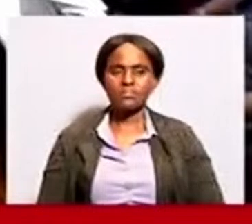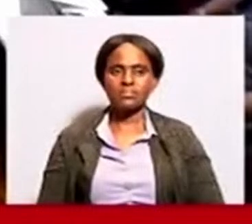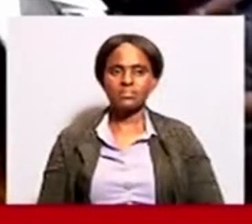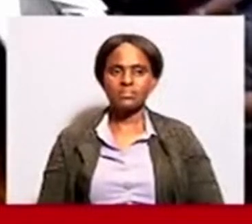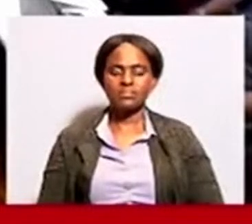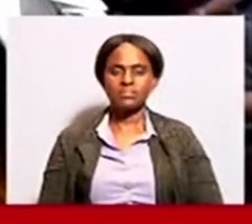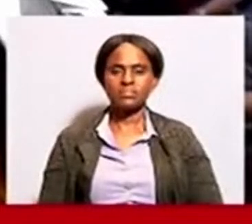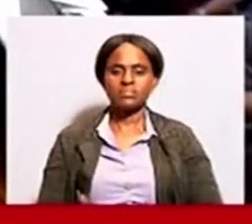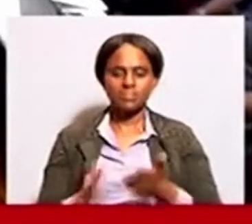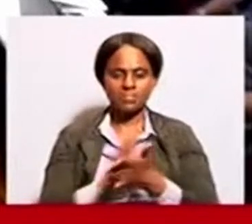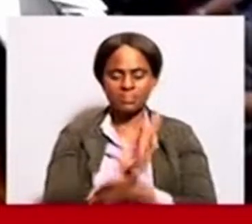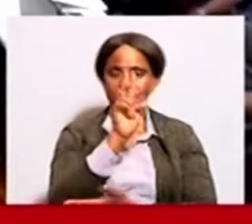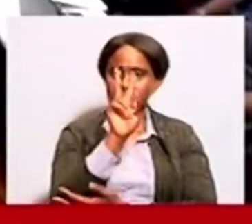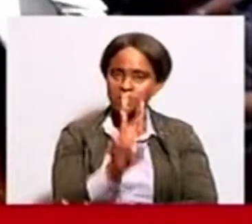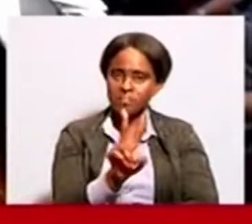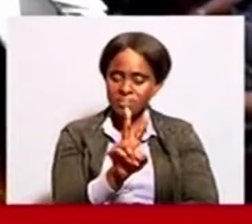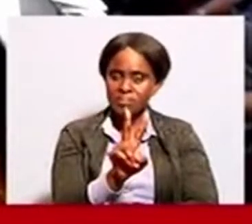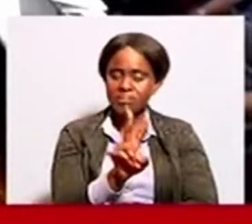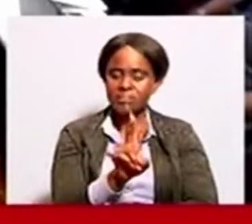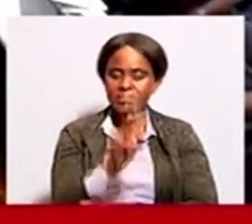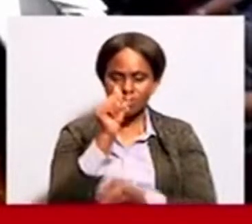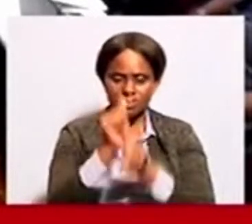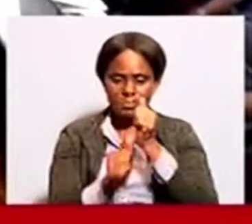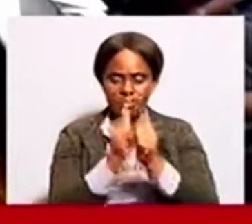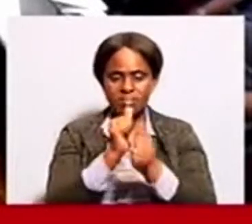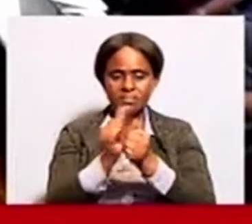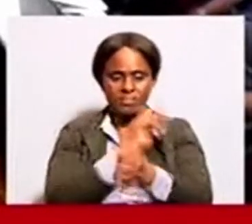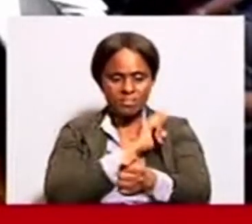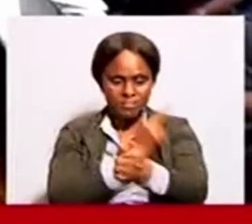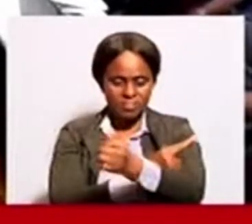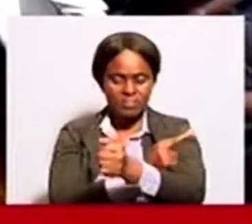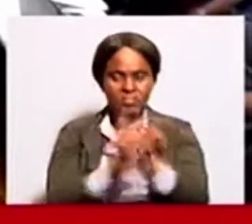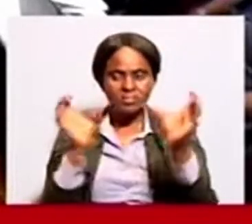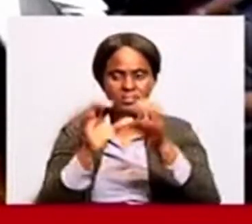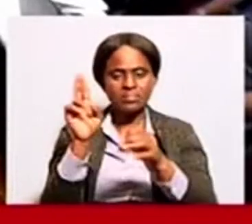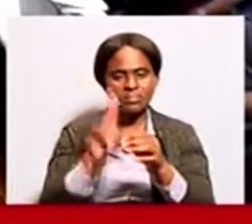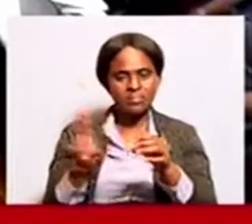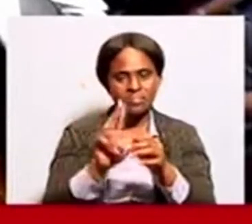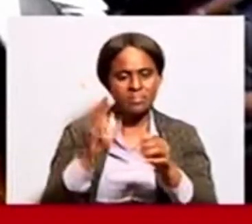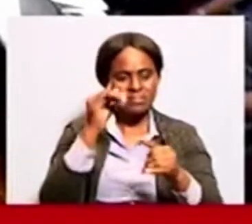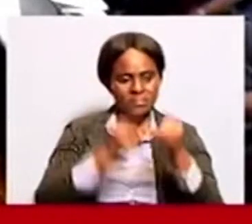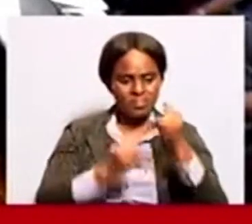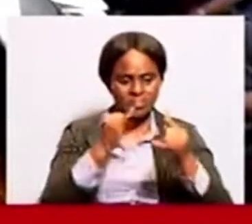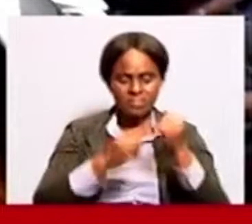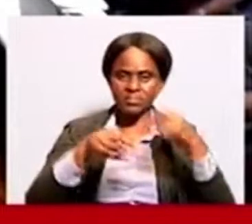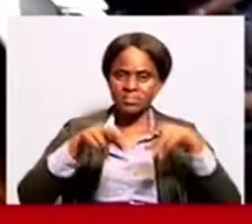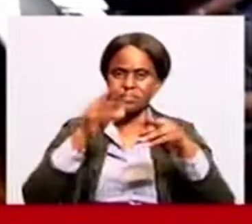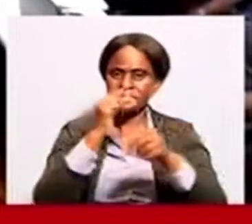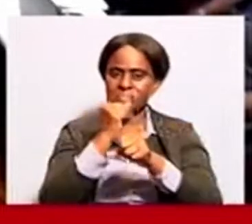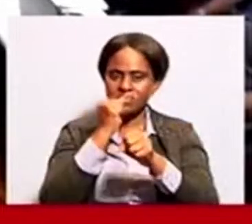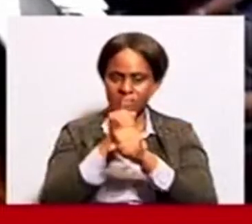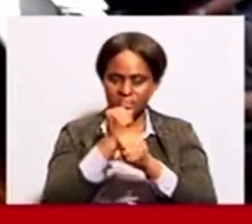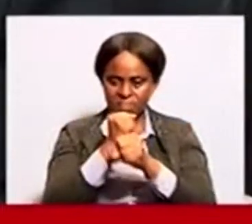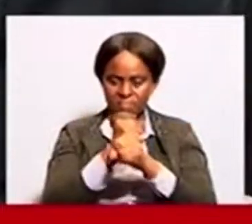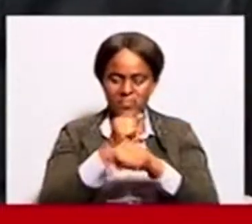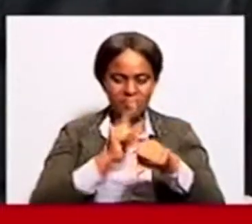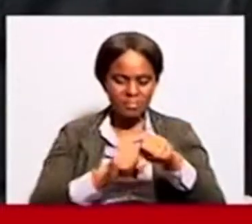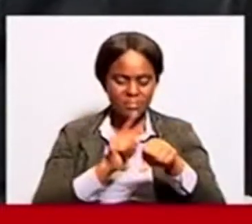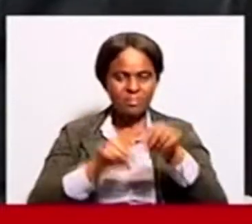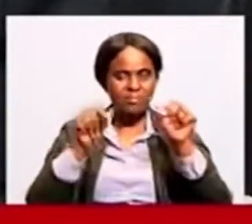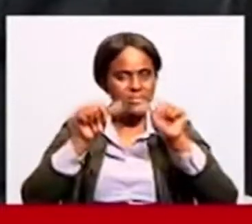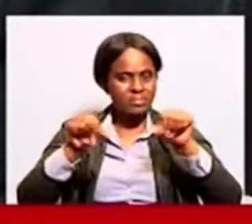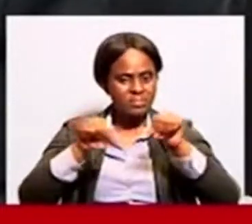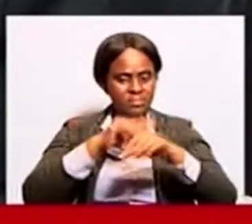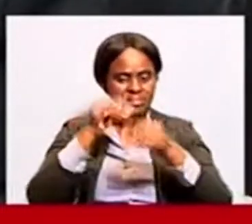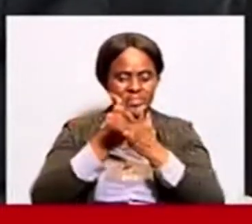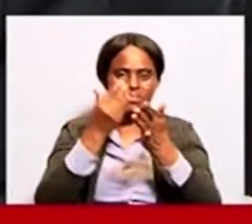Page 2, isn't it? Yes. Which resources did the council use to complete the roadworks? Because at the time of audit, all